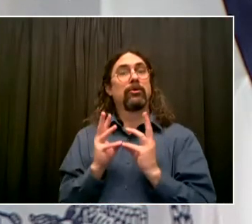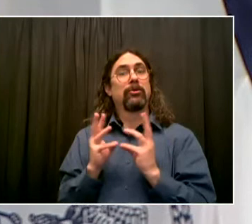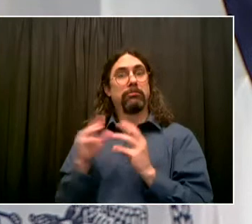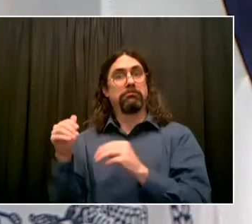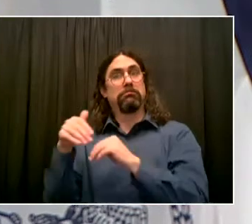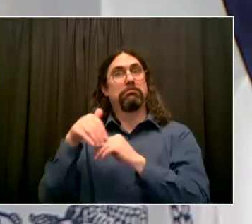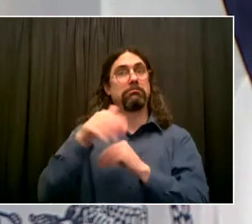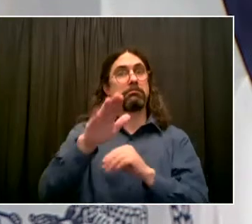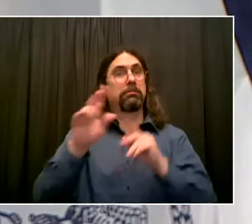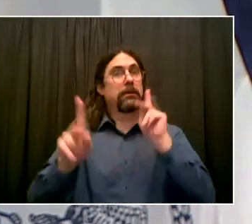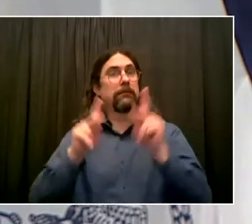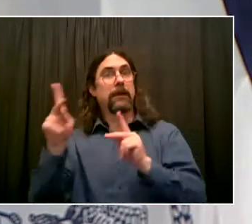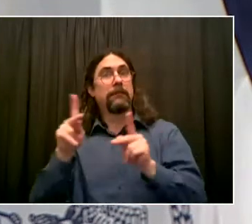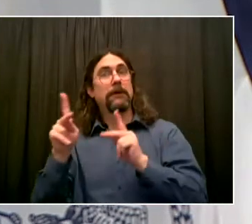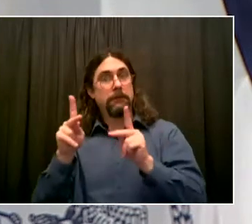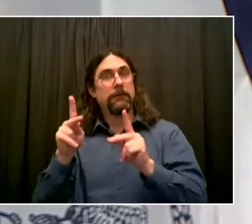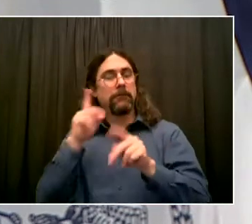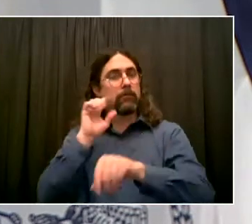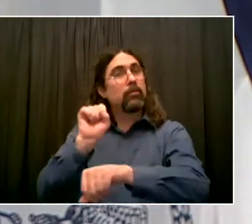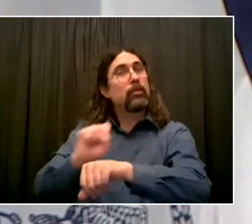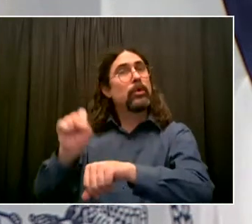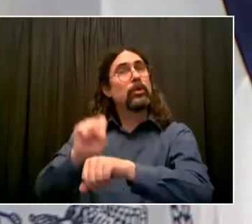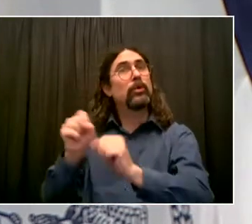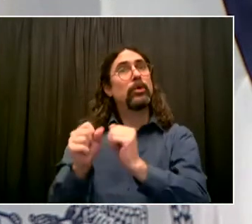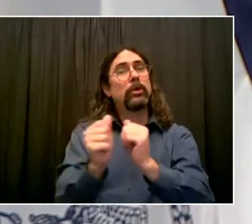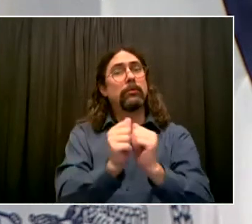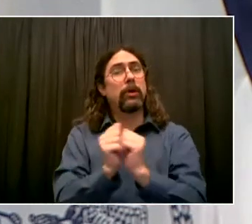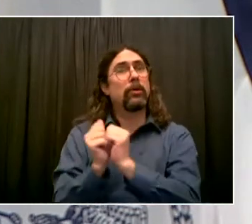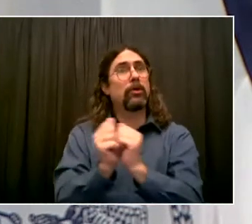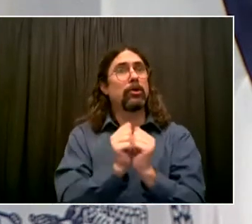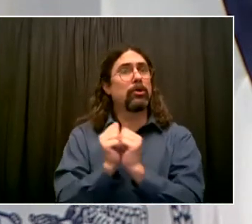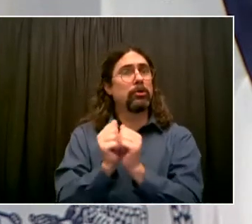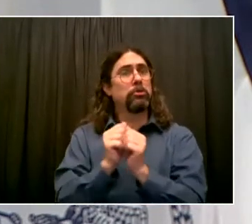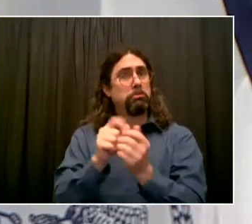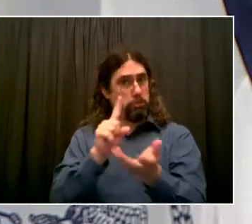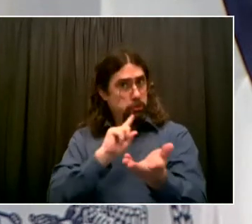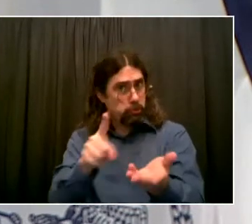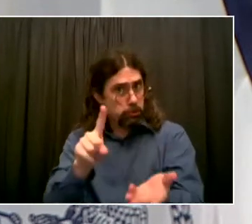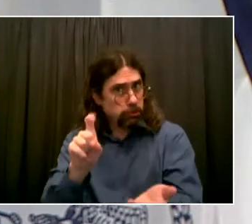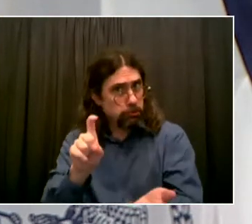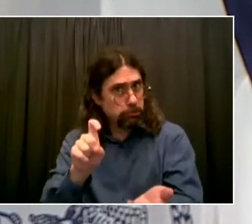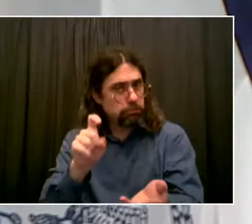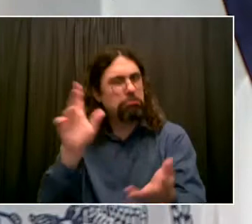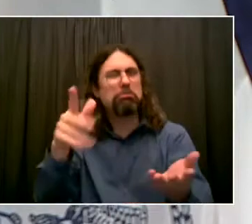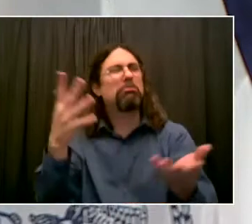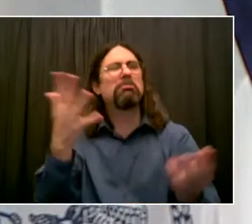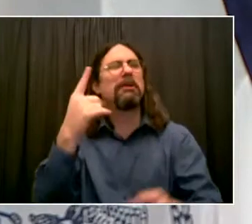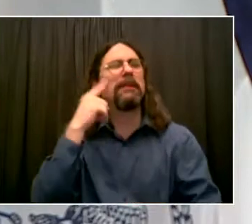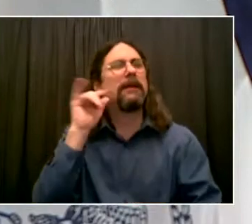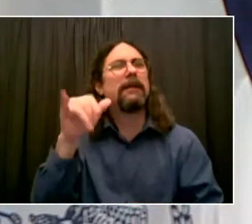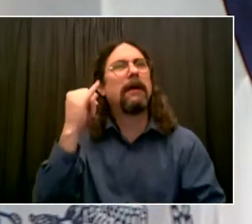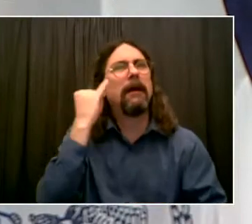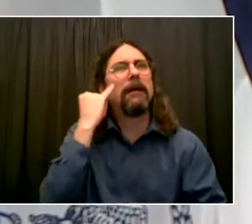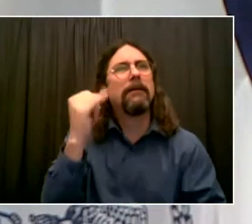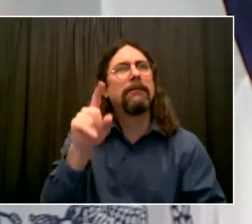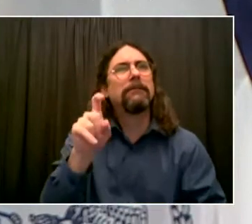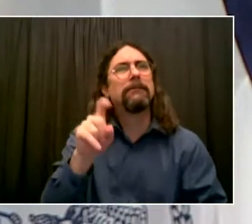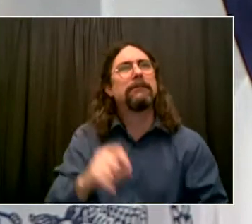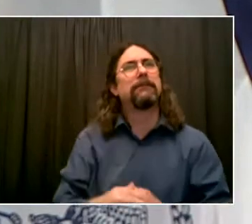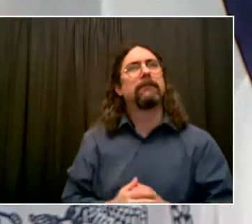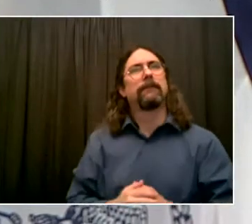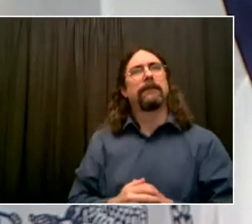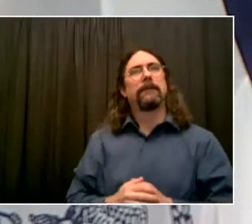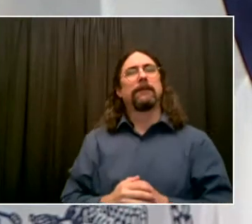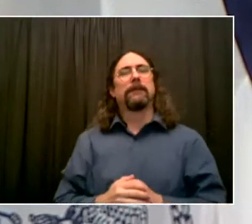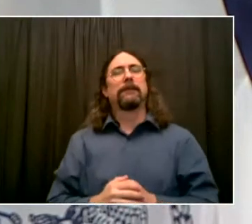Rico? Well, we talked about three major areas, David. And I want to thank Mayor